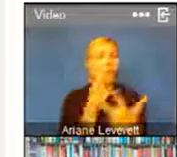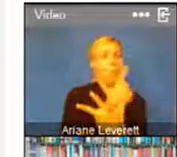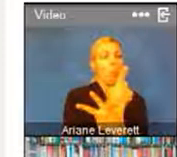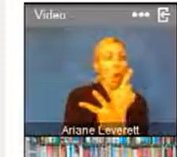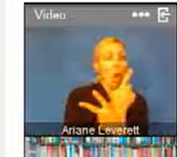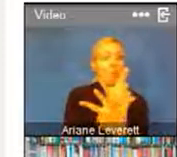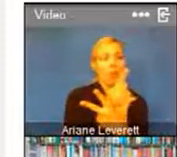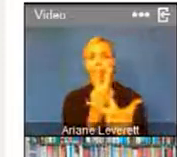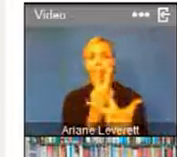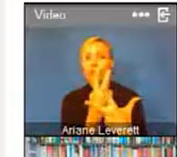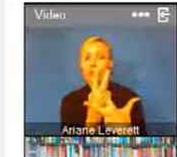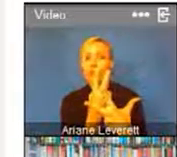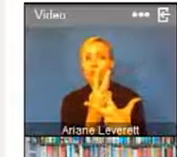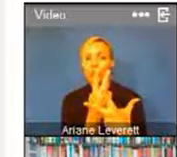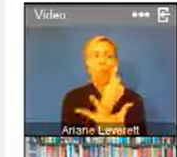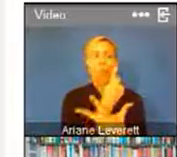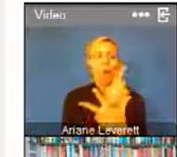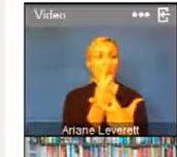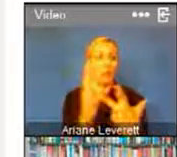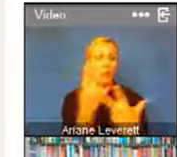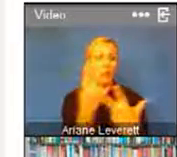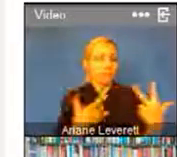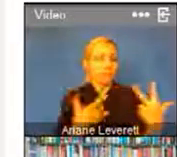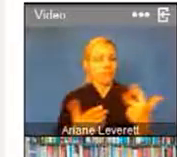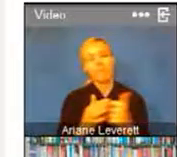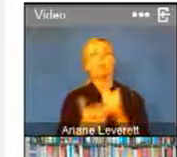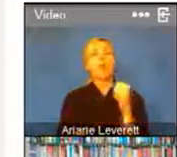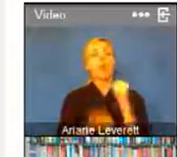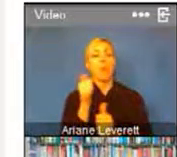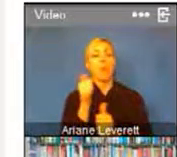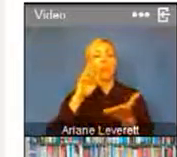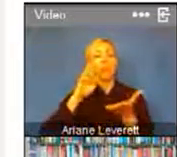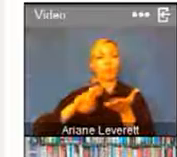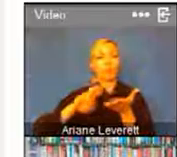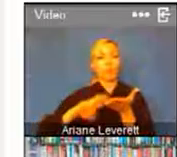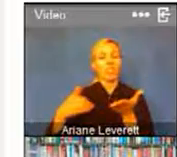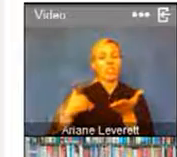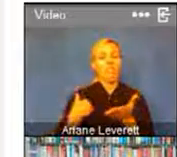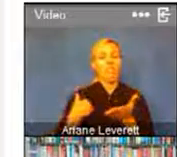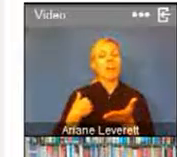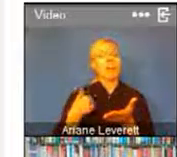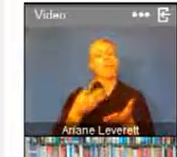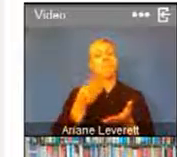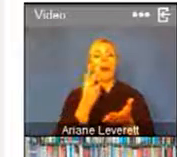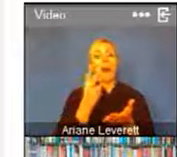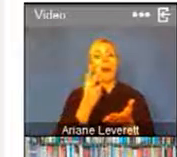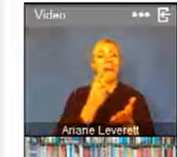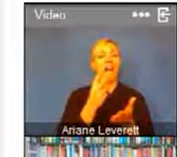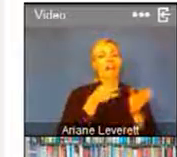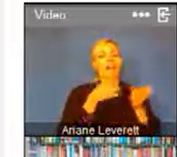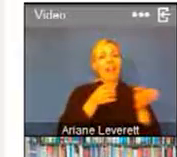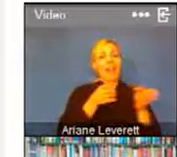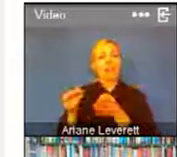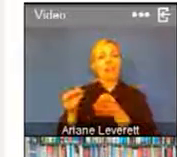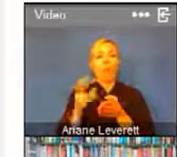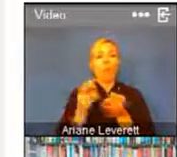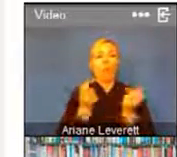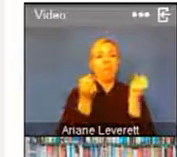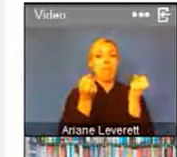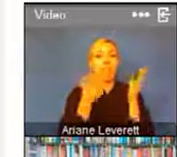found on development cooperation, sometimes also two of them mixed together, but all the three it